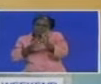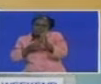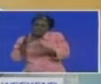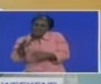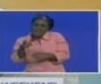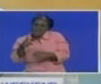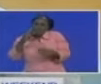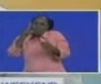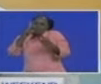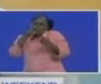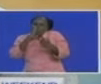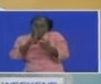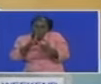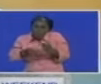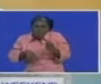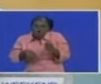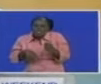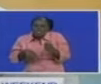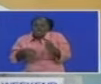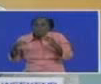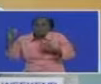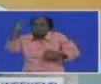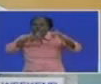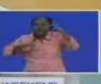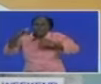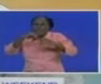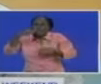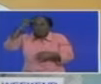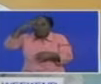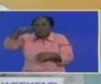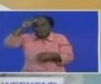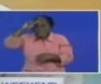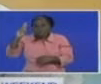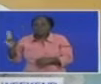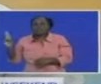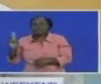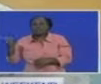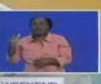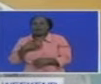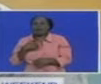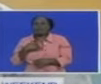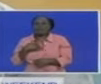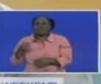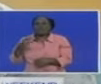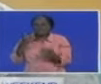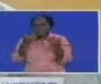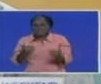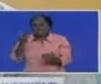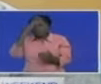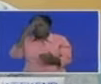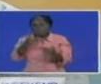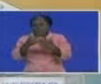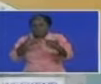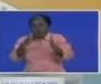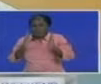know what is the Uhuru's foreign policy. For us to know Uhuru's foreign policy, somebody said it here before,